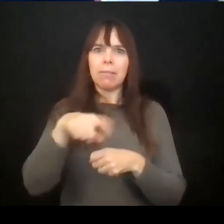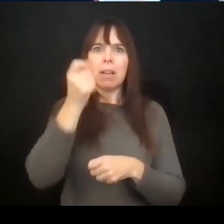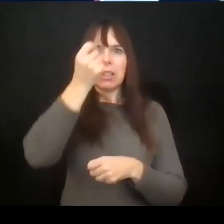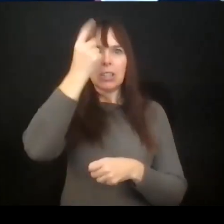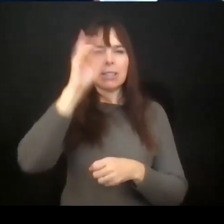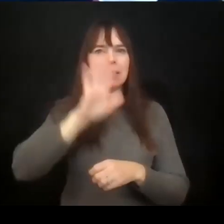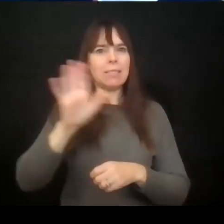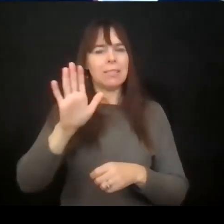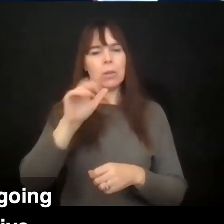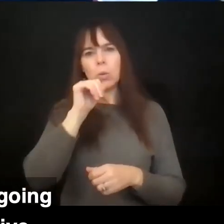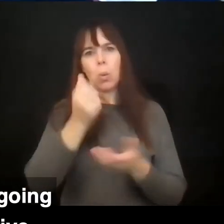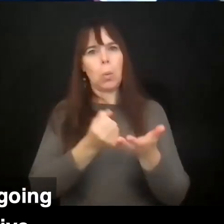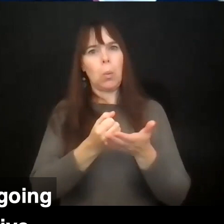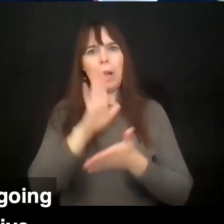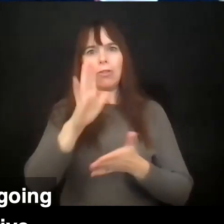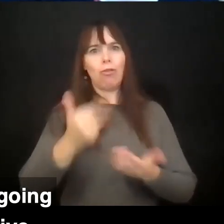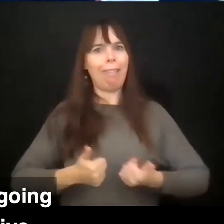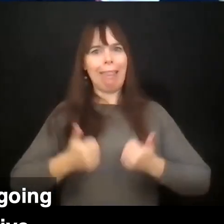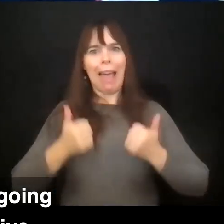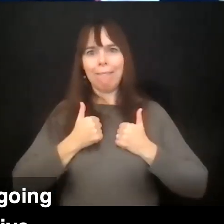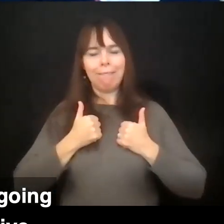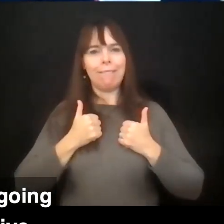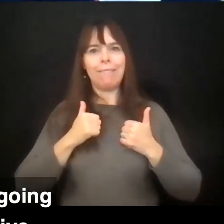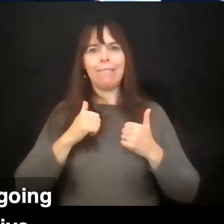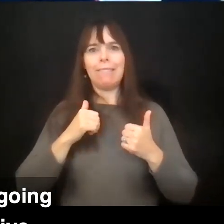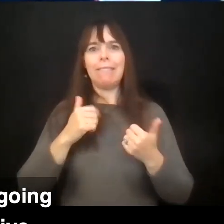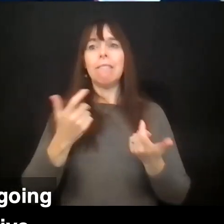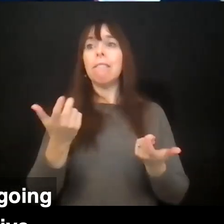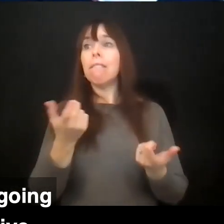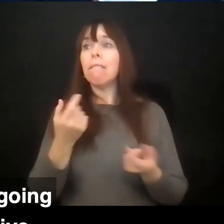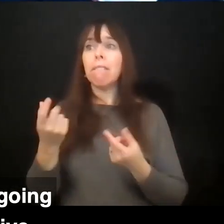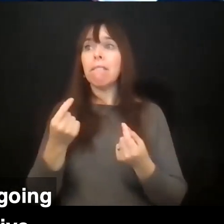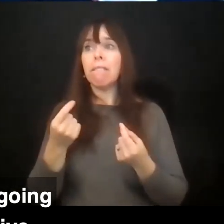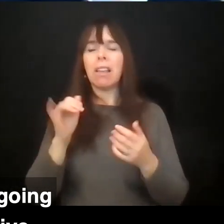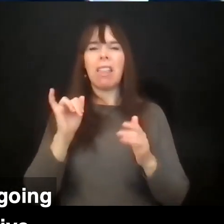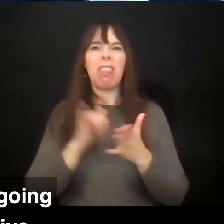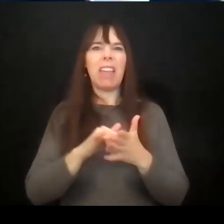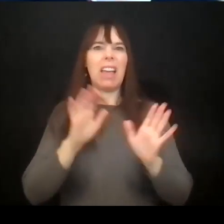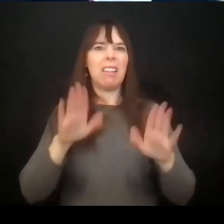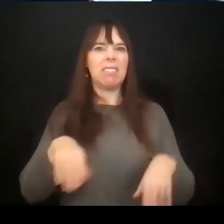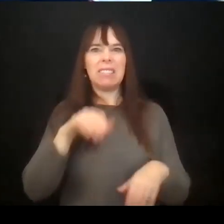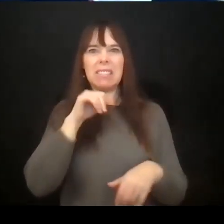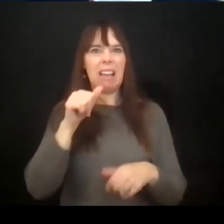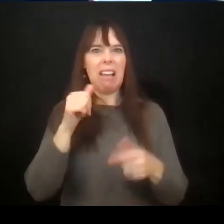not waste your time doing things that were going to be counterproductive.